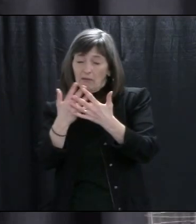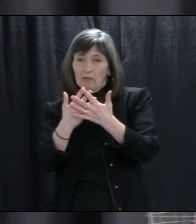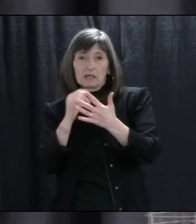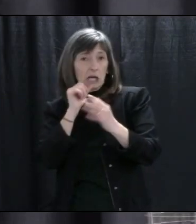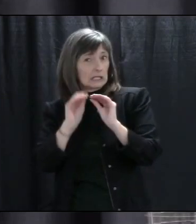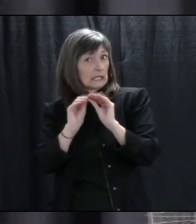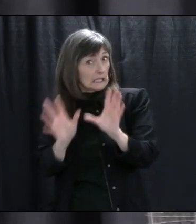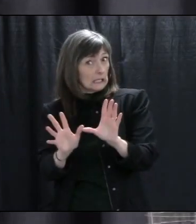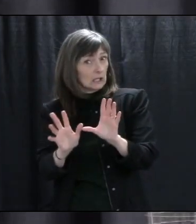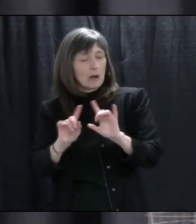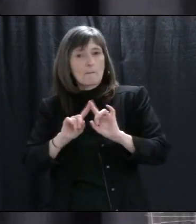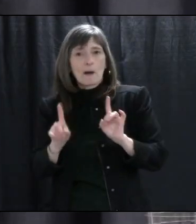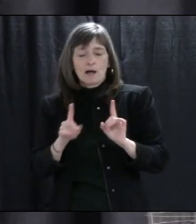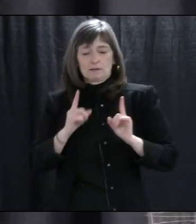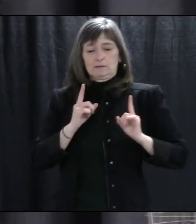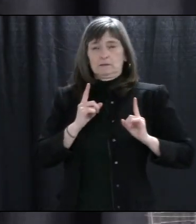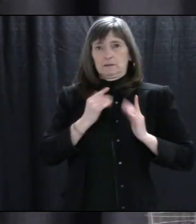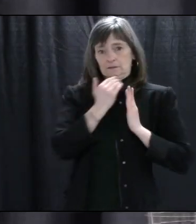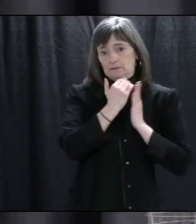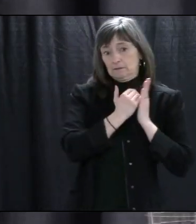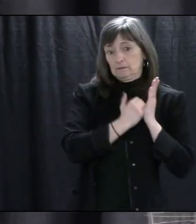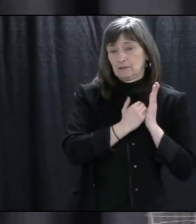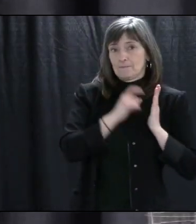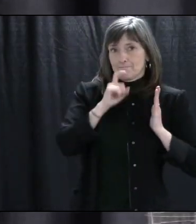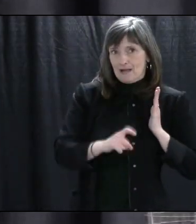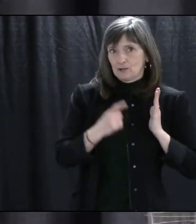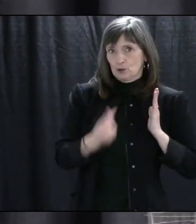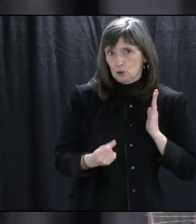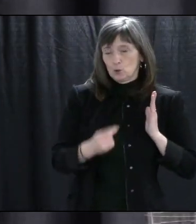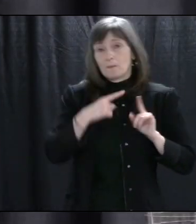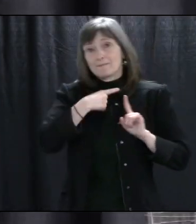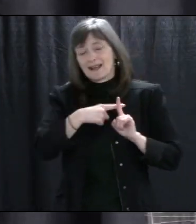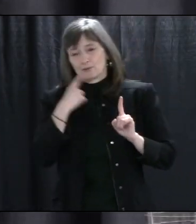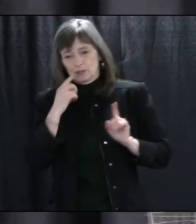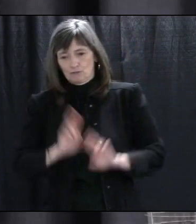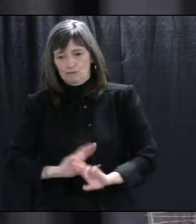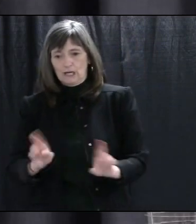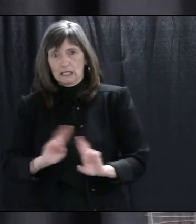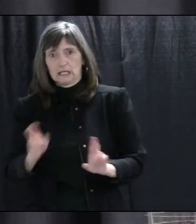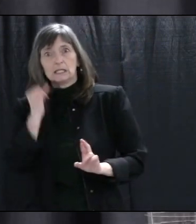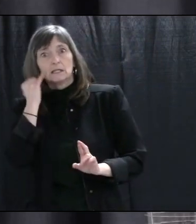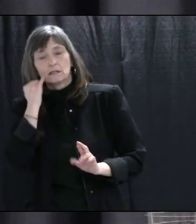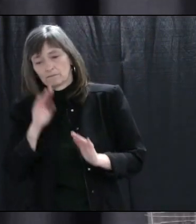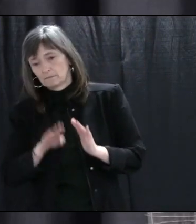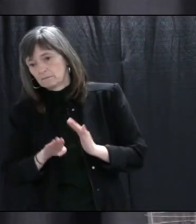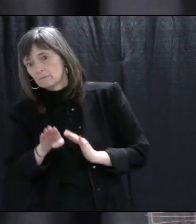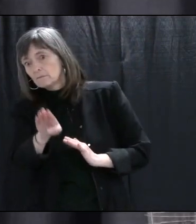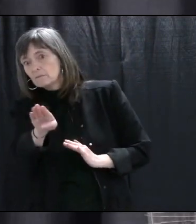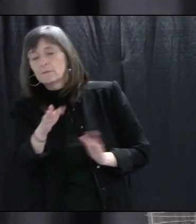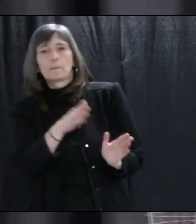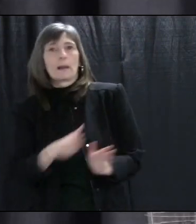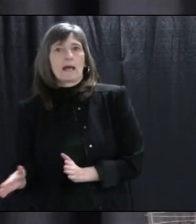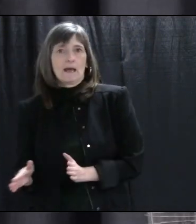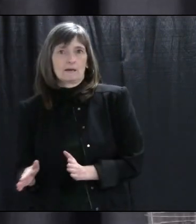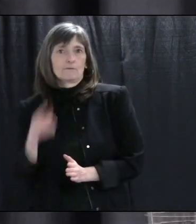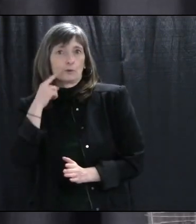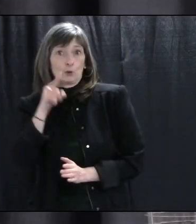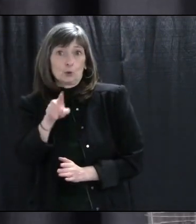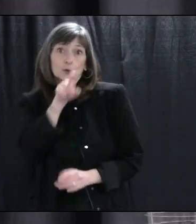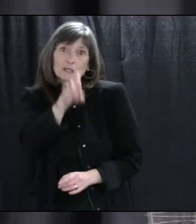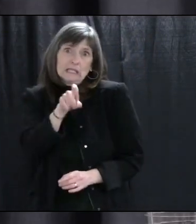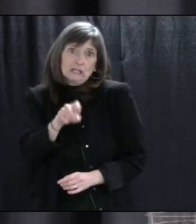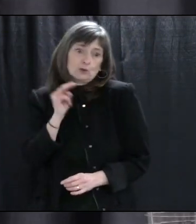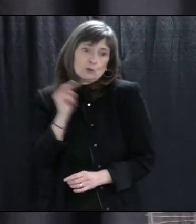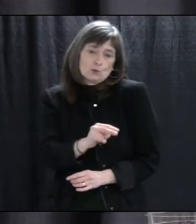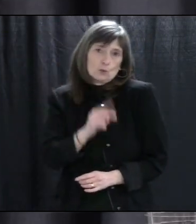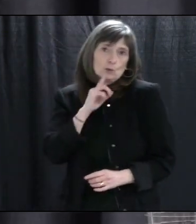need to do because we need, as administrators, as civil servants, to try and be able to plan on your behalf